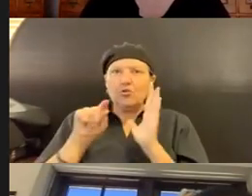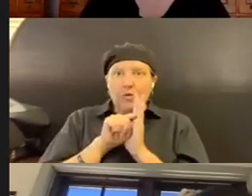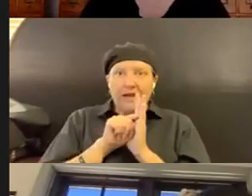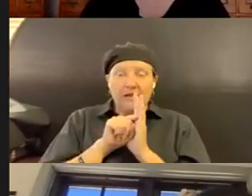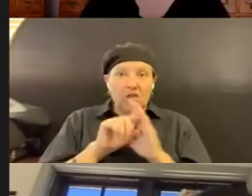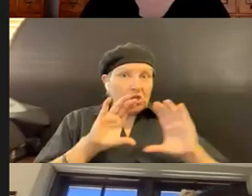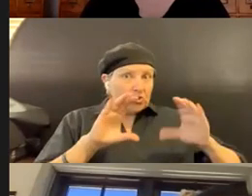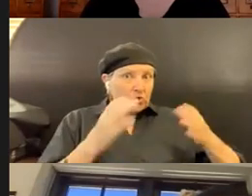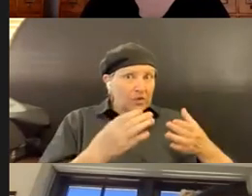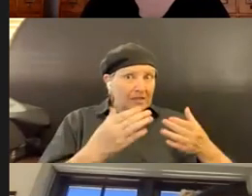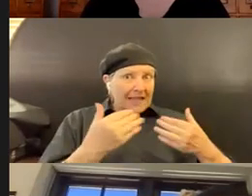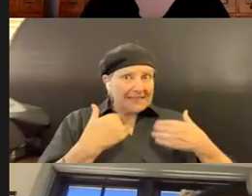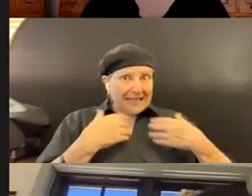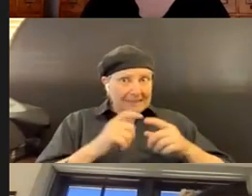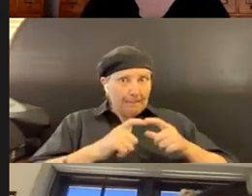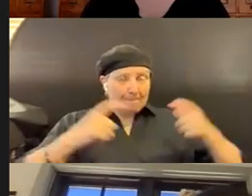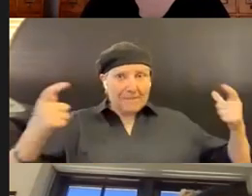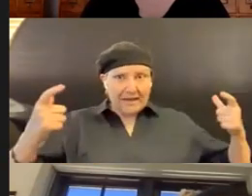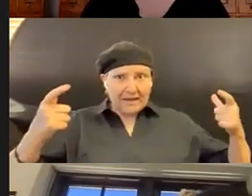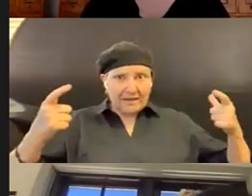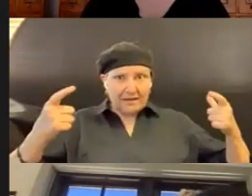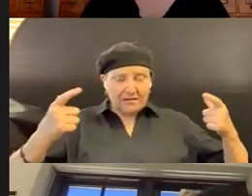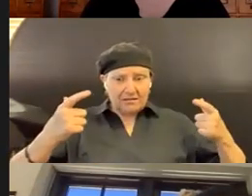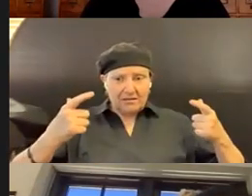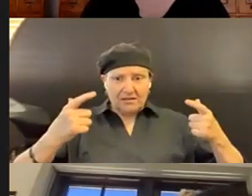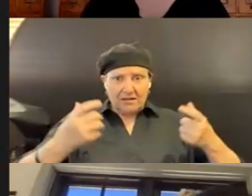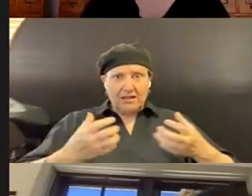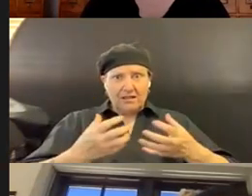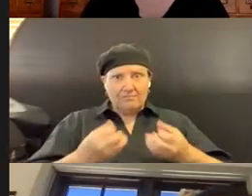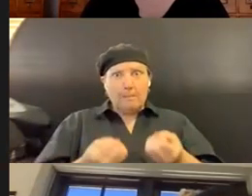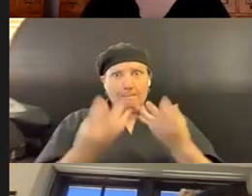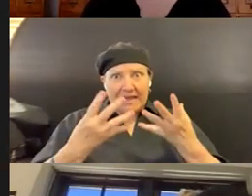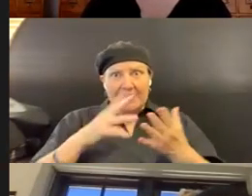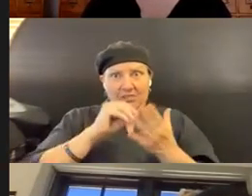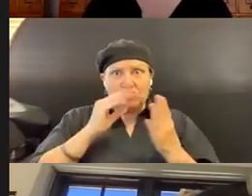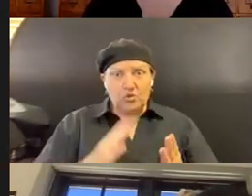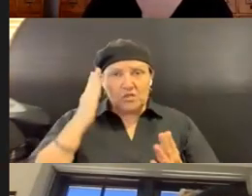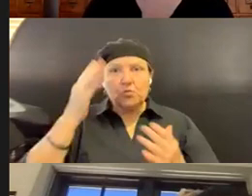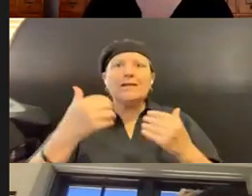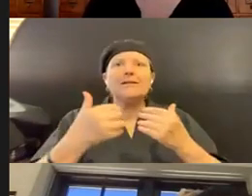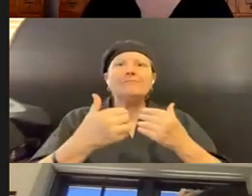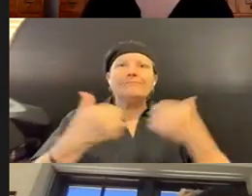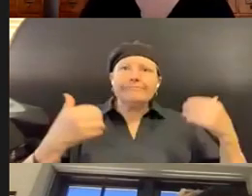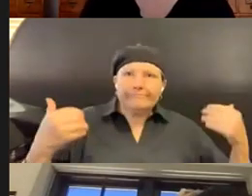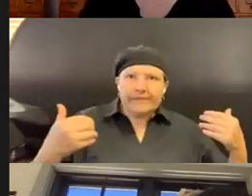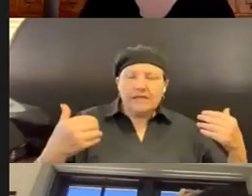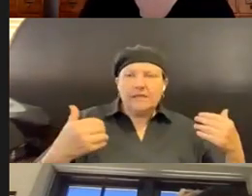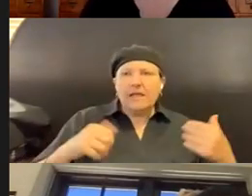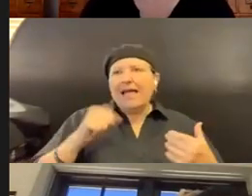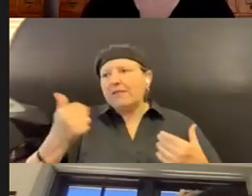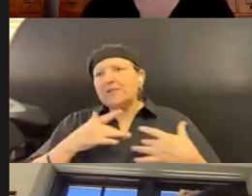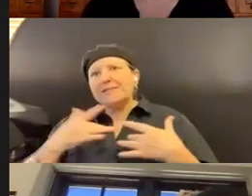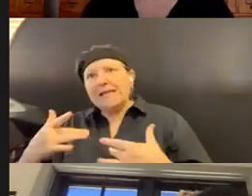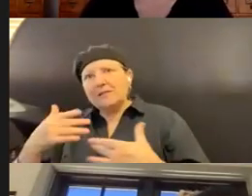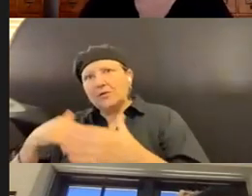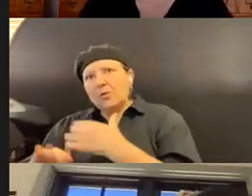one we tend to break up, and the other class tends to go into a smaller class. We will be looking at like